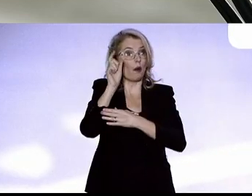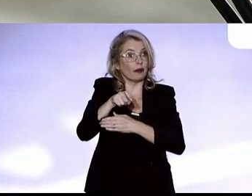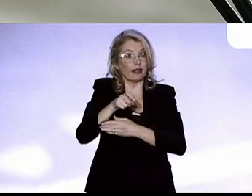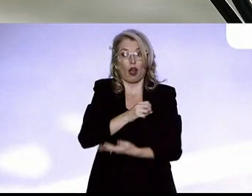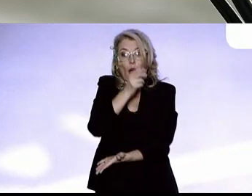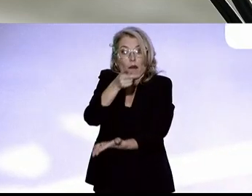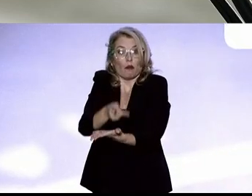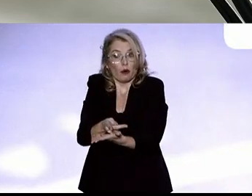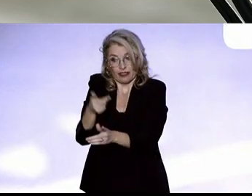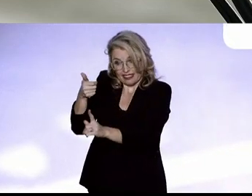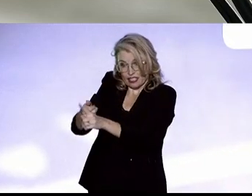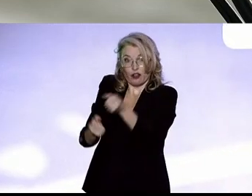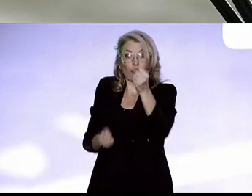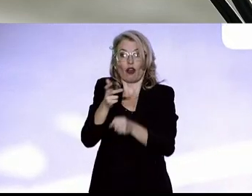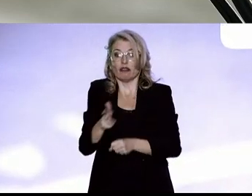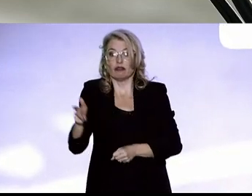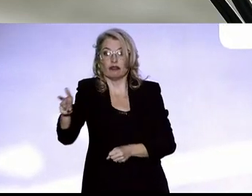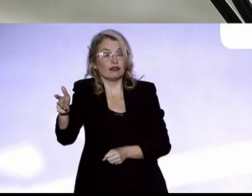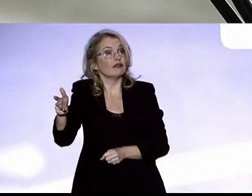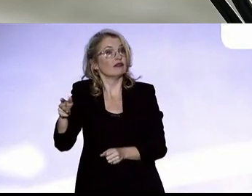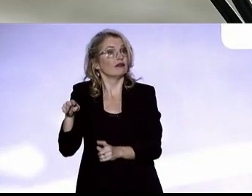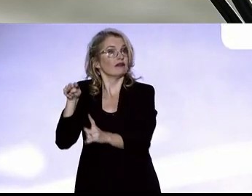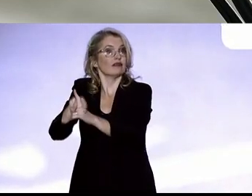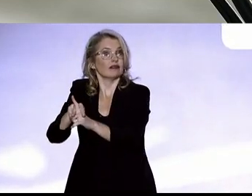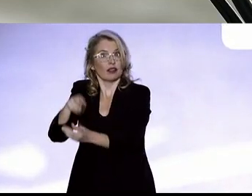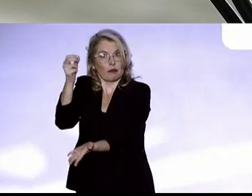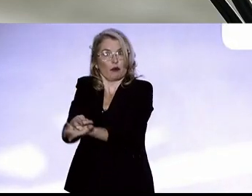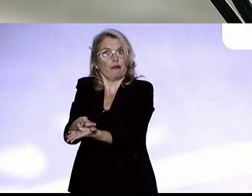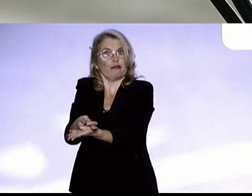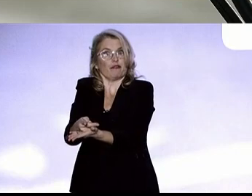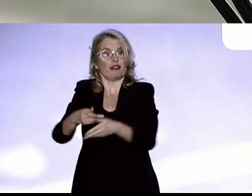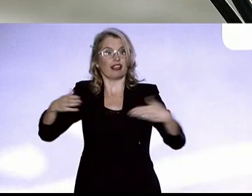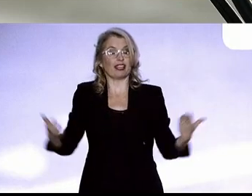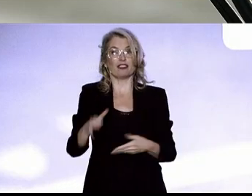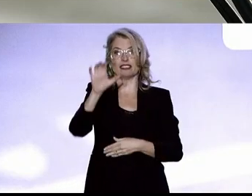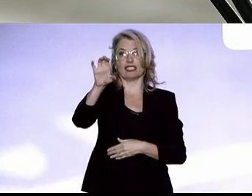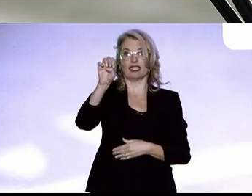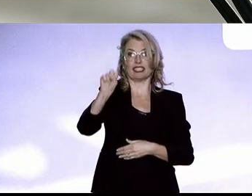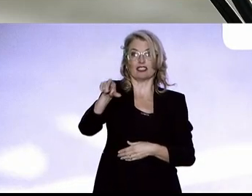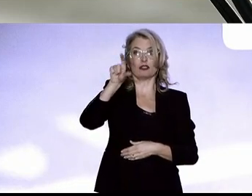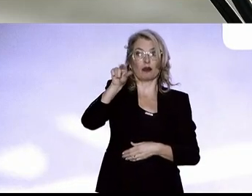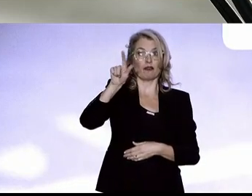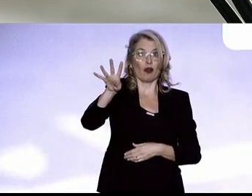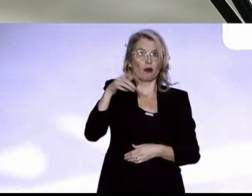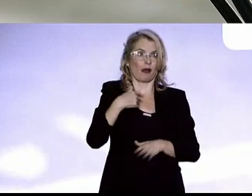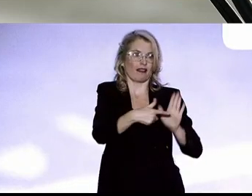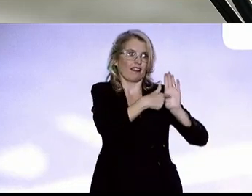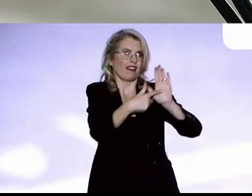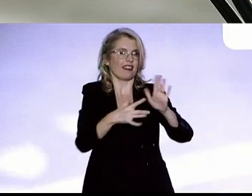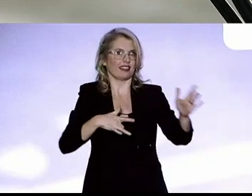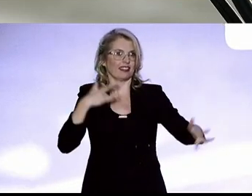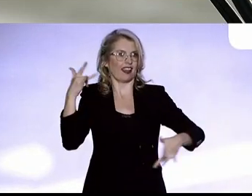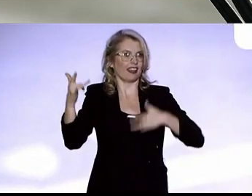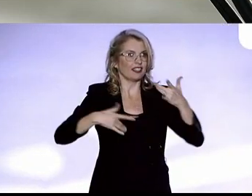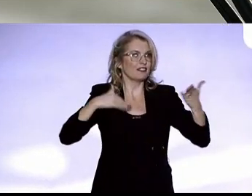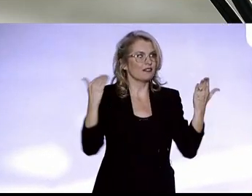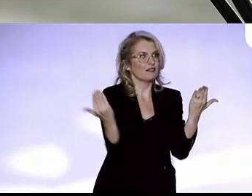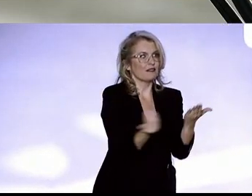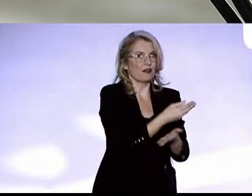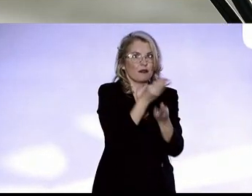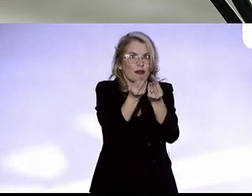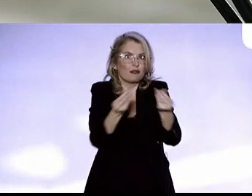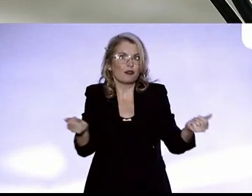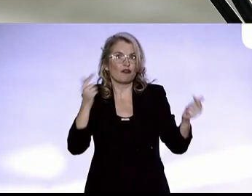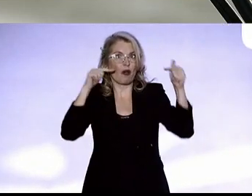for commercial use. At CES 2024, we're debuting an exciting new addition to the